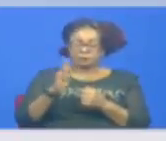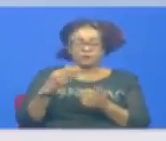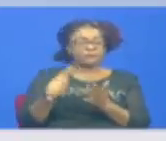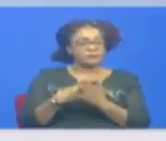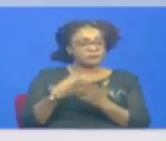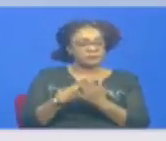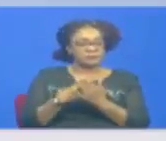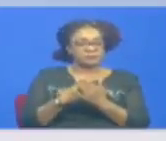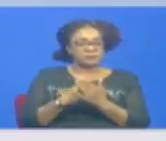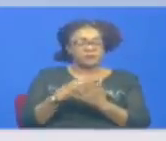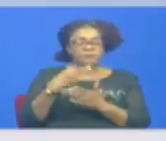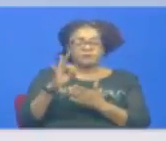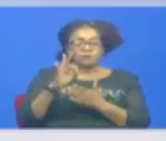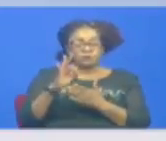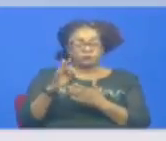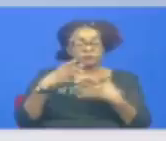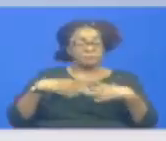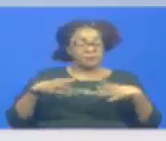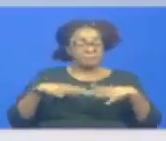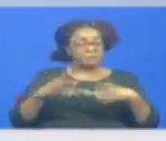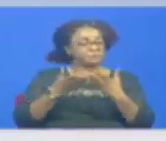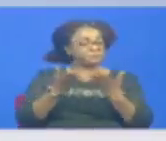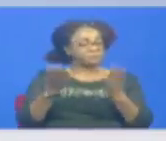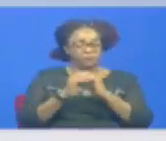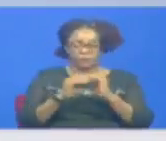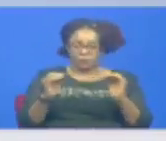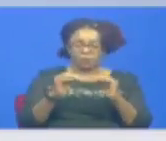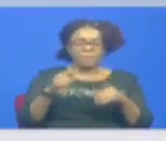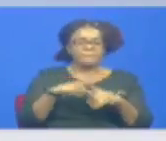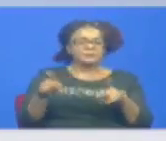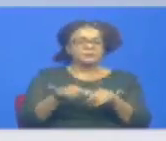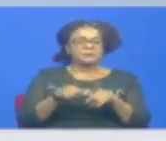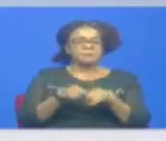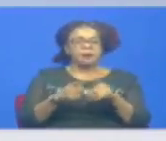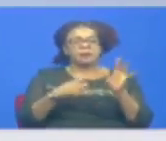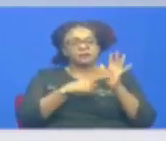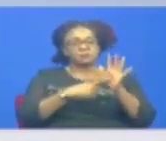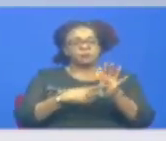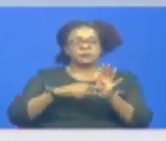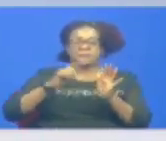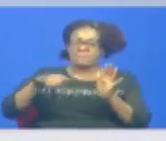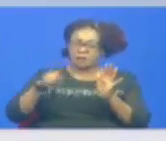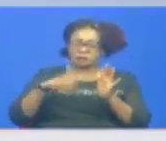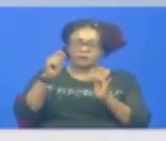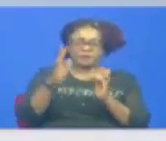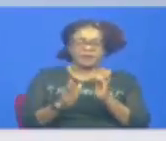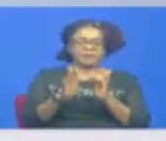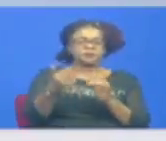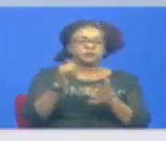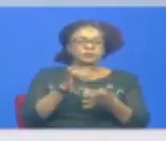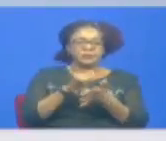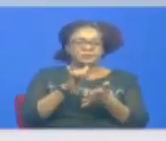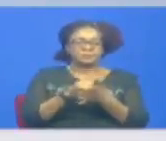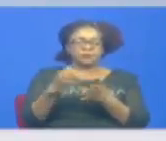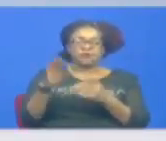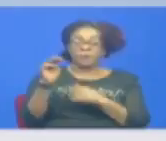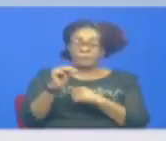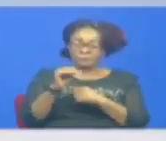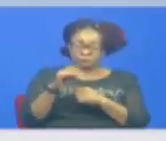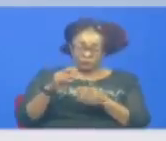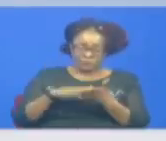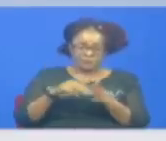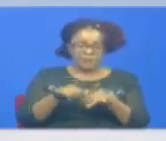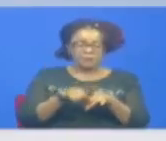the expense of the taxpayer, you, but have also served to expose millions of Kenyans to the ravages of more diseases and